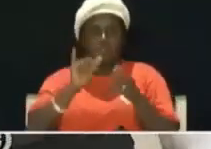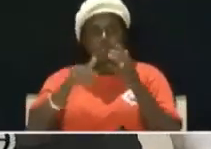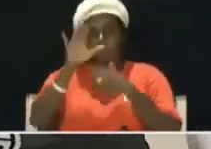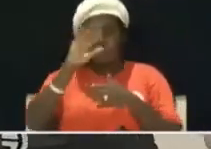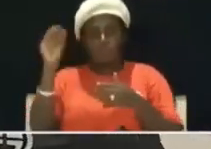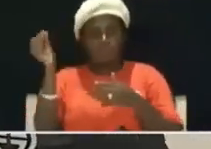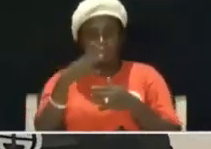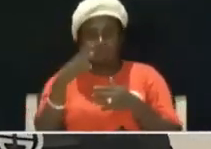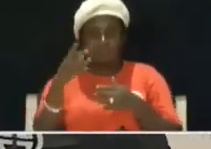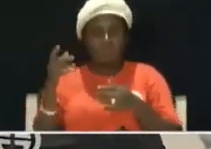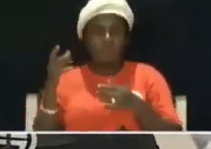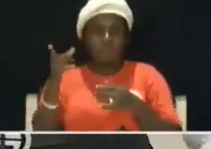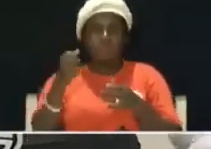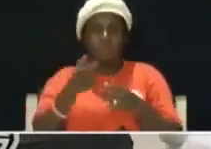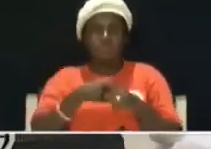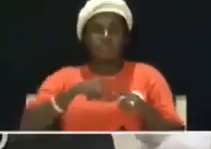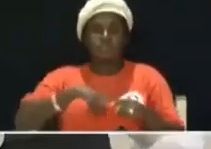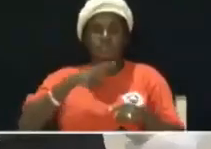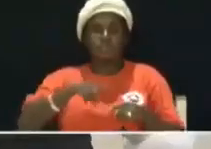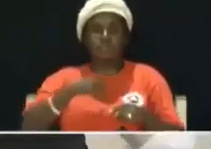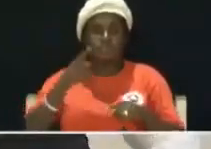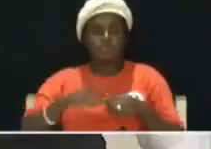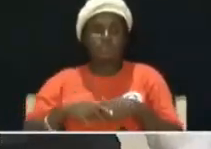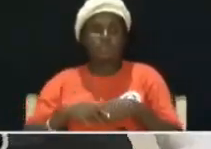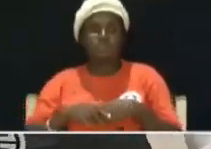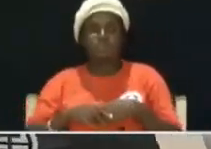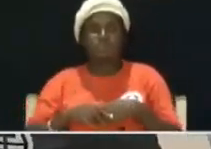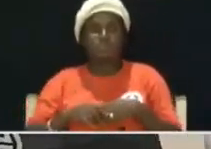God, we are from Lagos, Province 81.